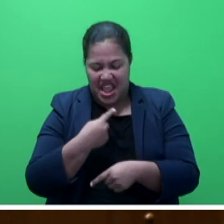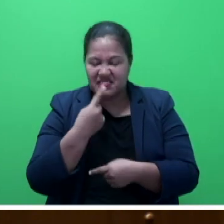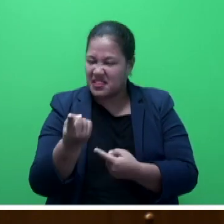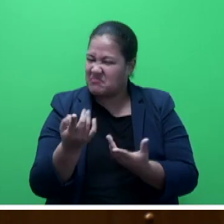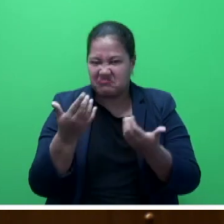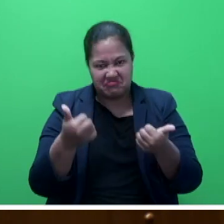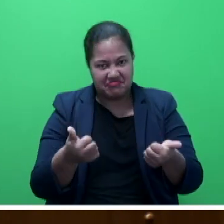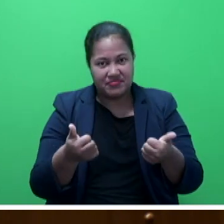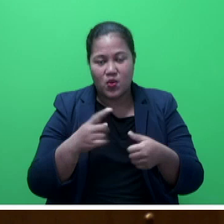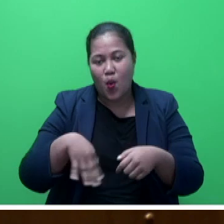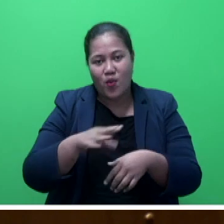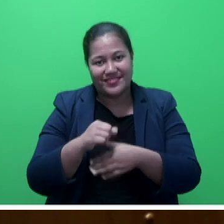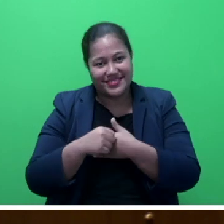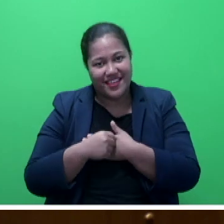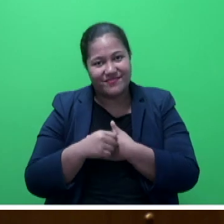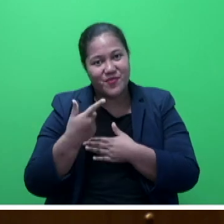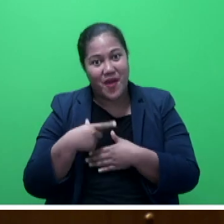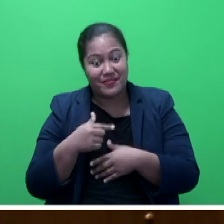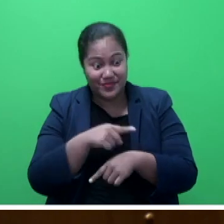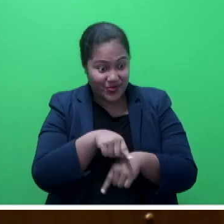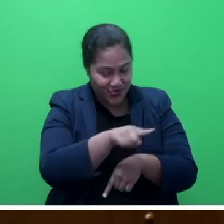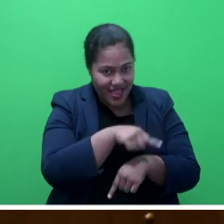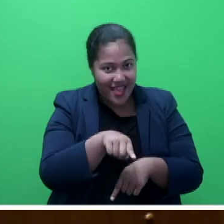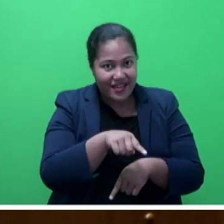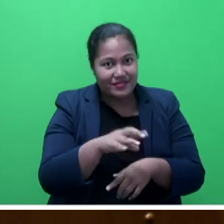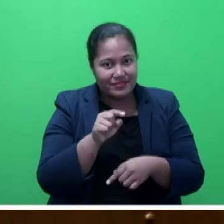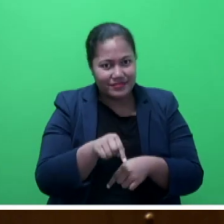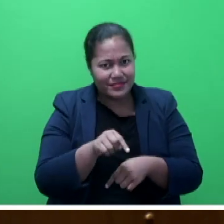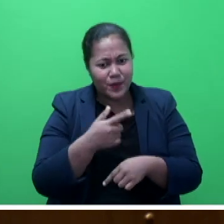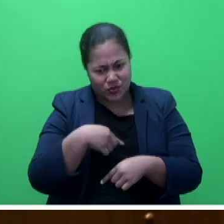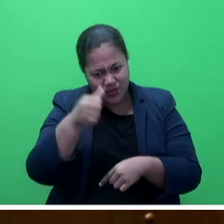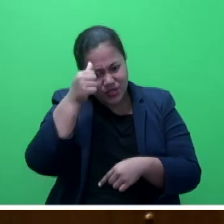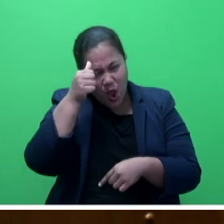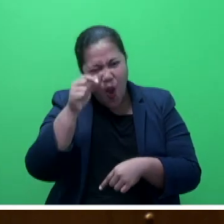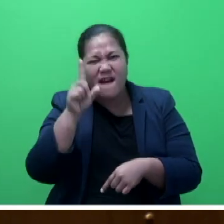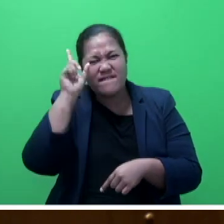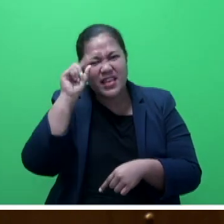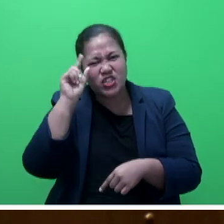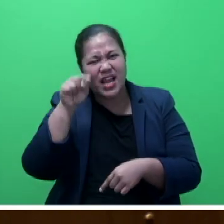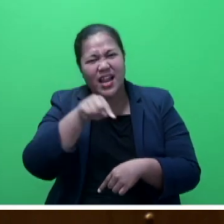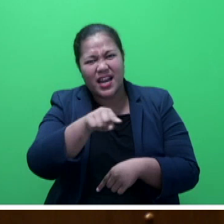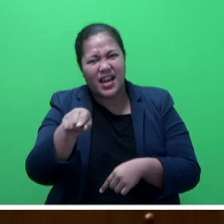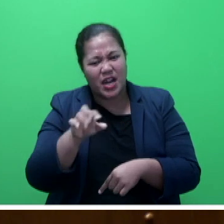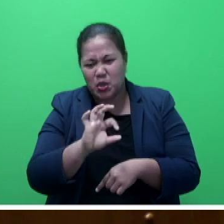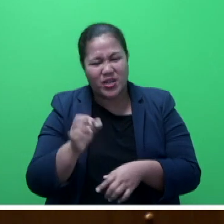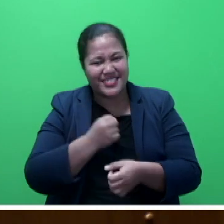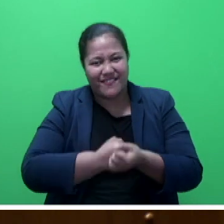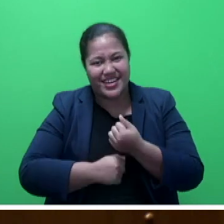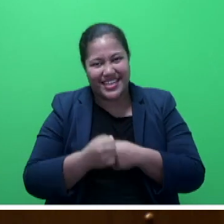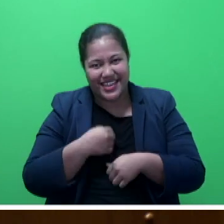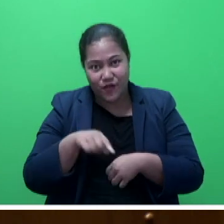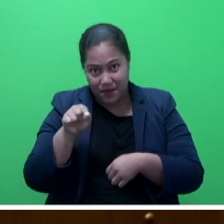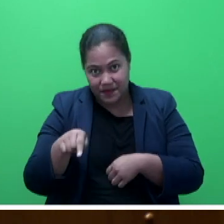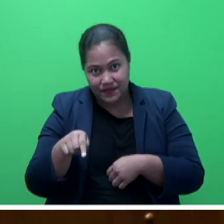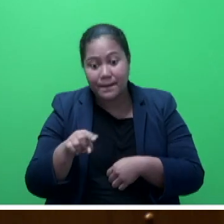the job is not done. I say that knowing that Fijians have not been spared from suffering. We